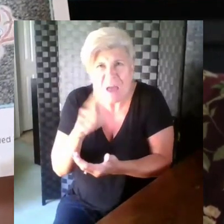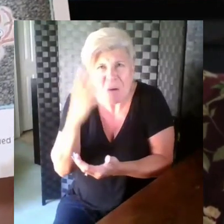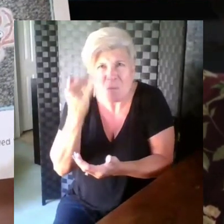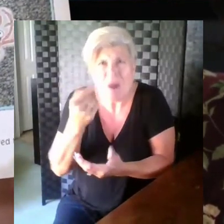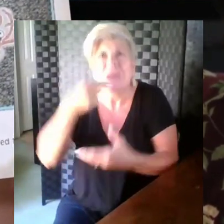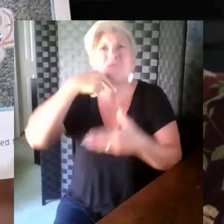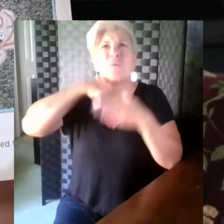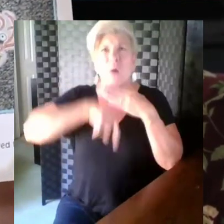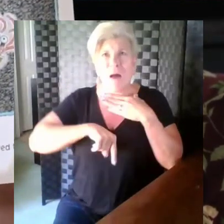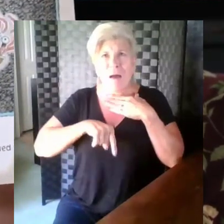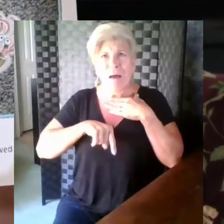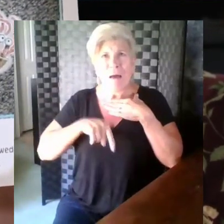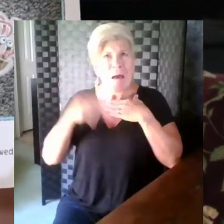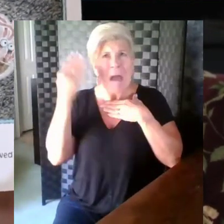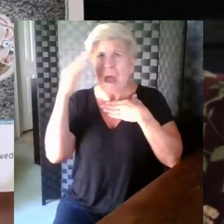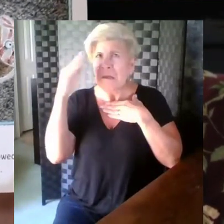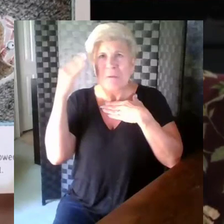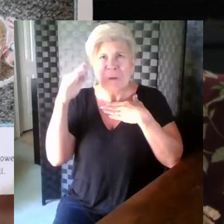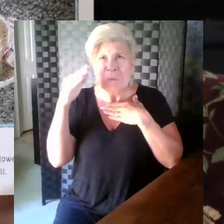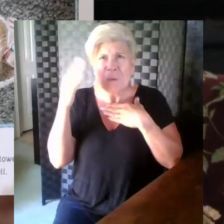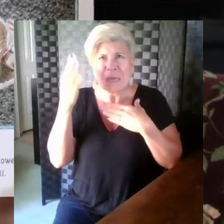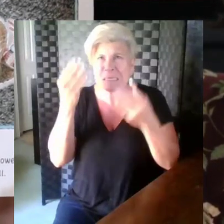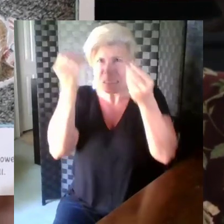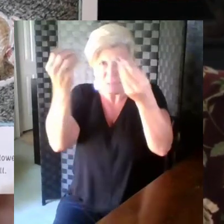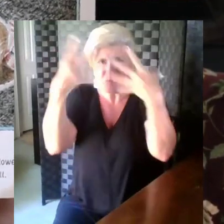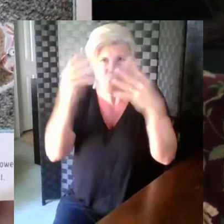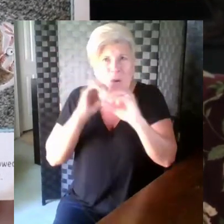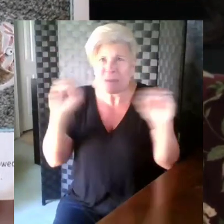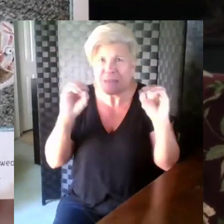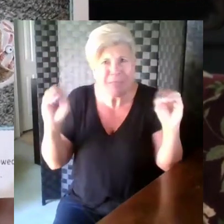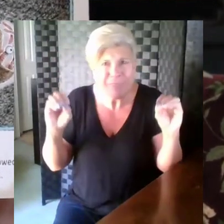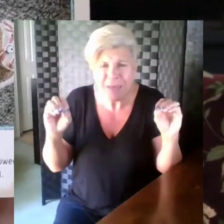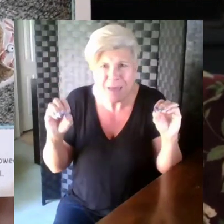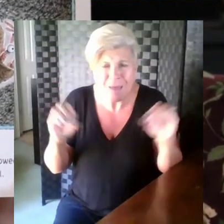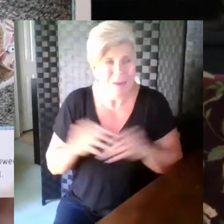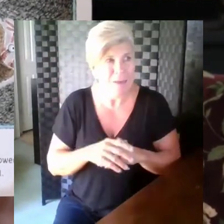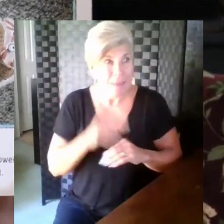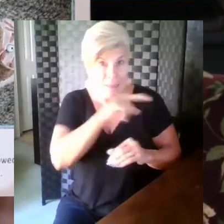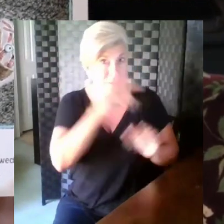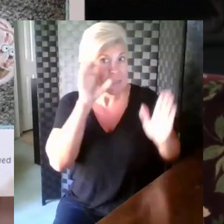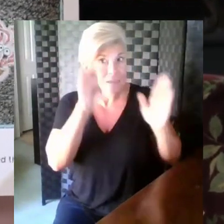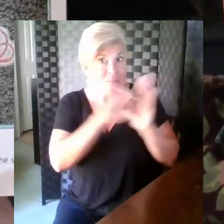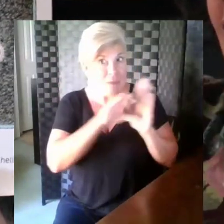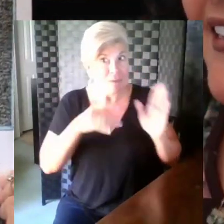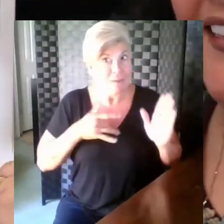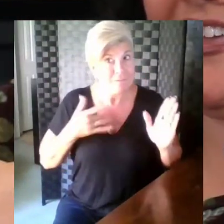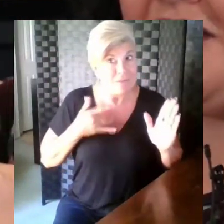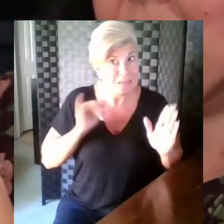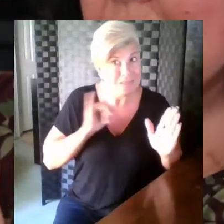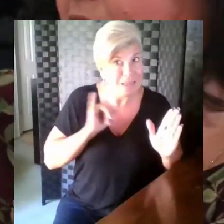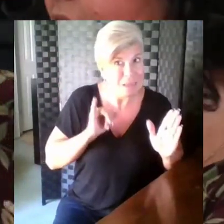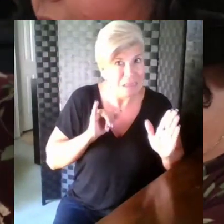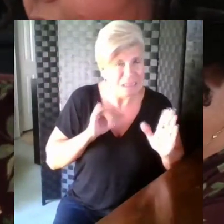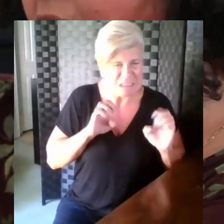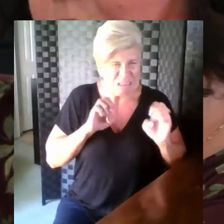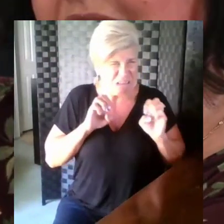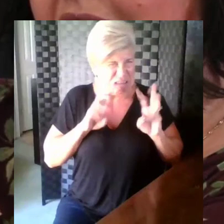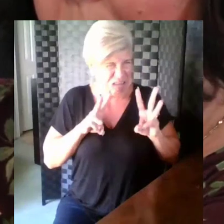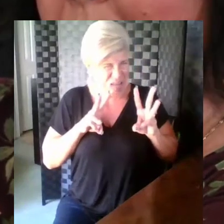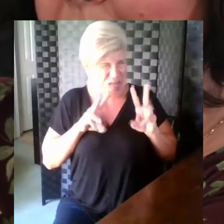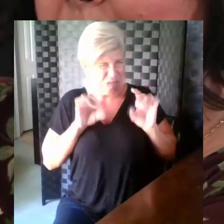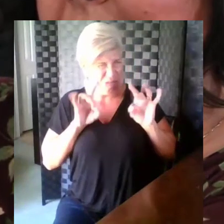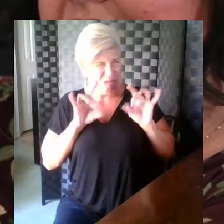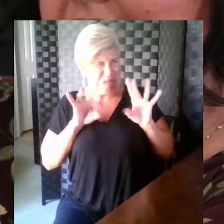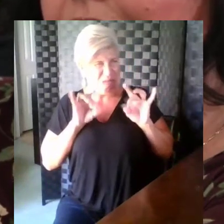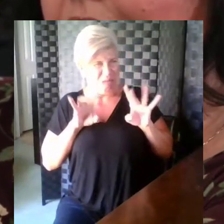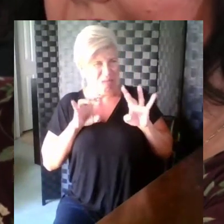the shell. She didn't tell. So far, these pictures are making me feel like, ew, yuck, I would